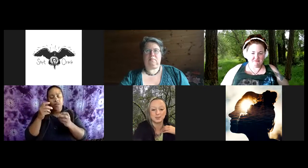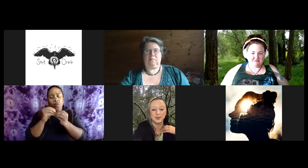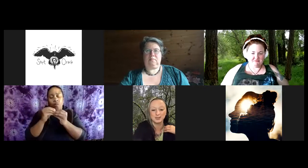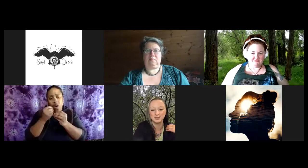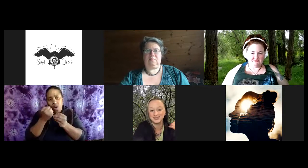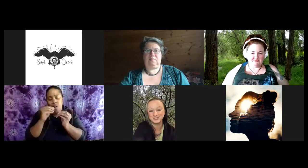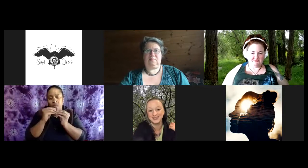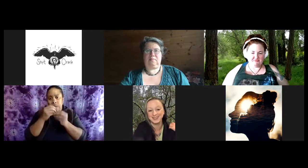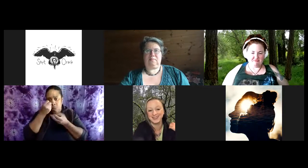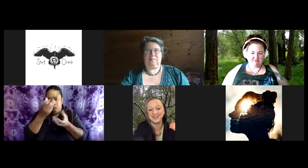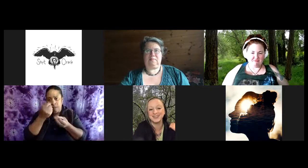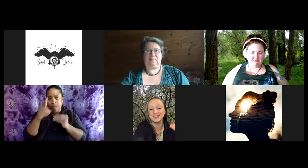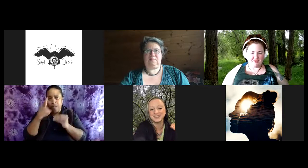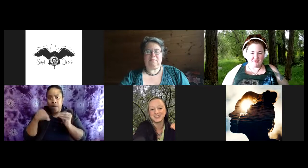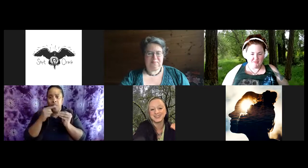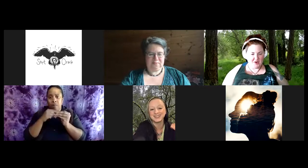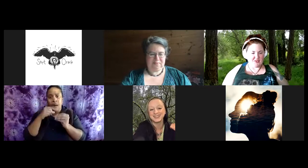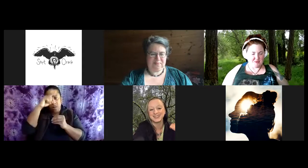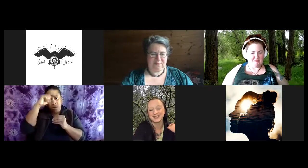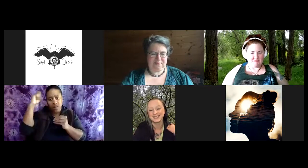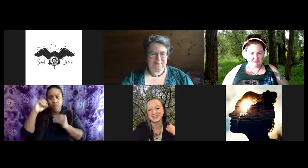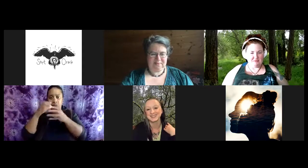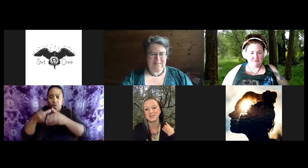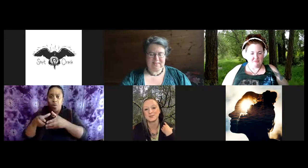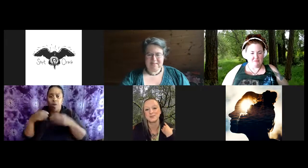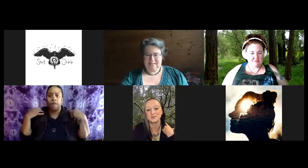they're responsible in doing. Thank you.